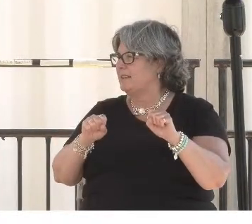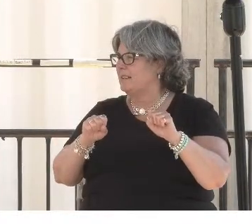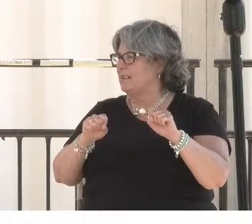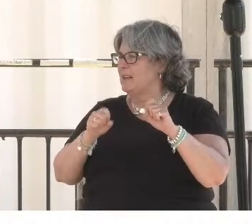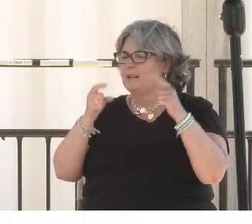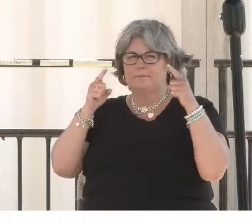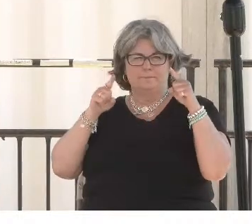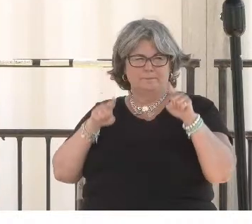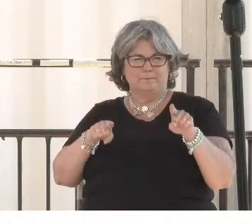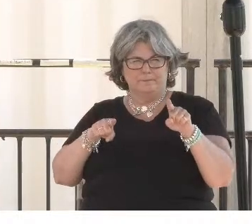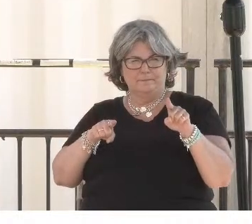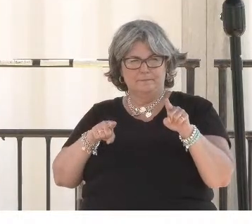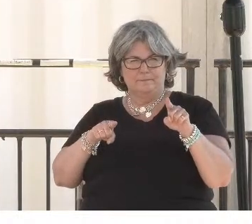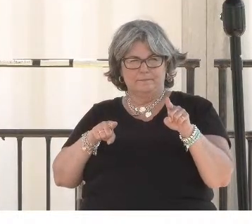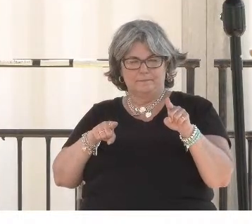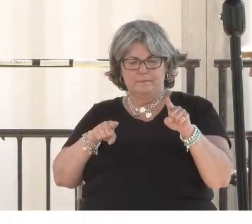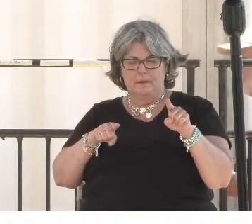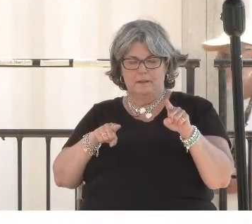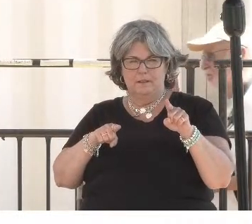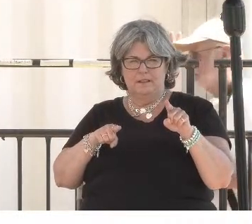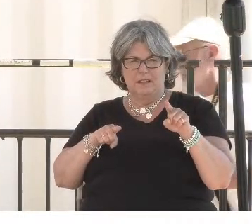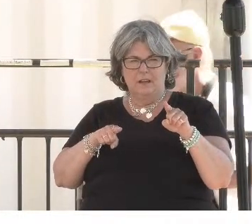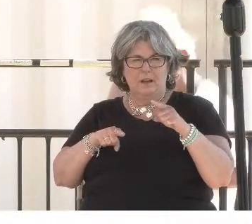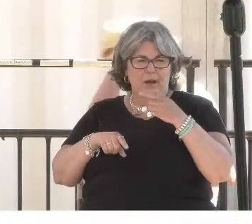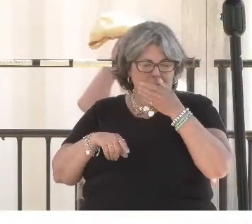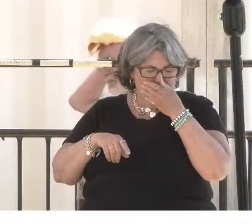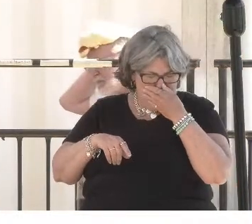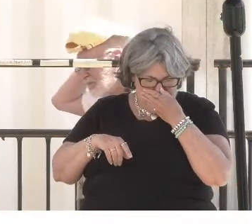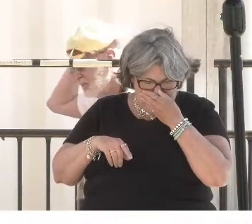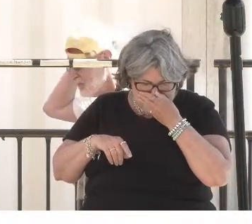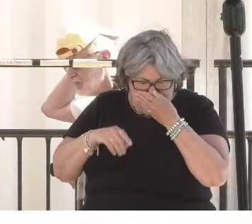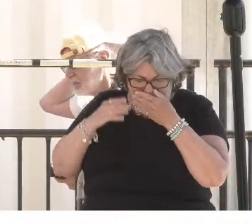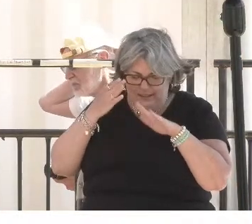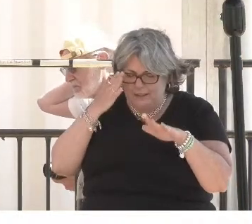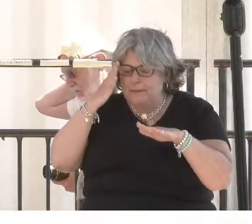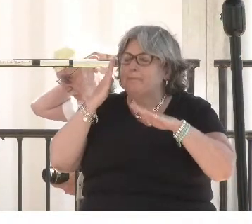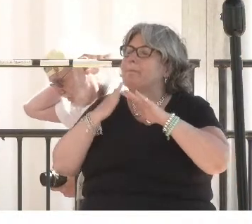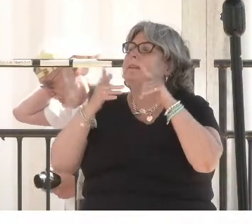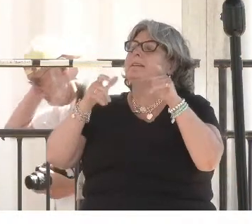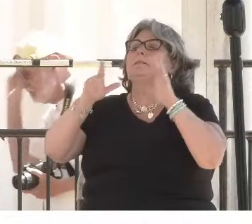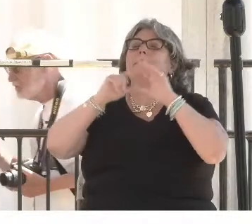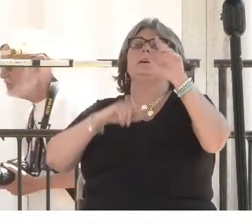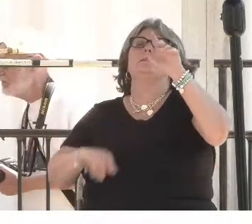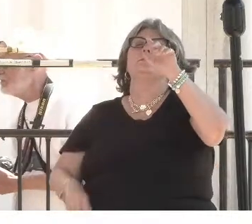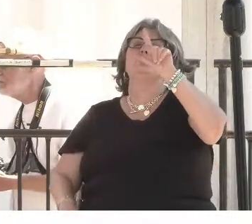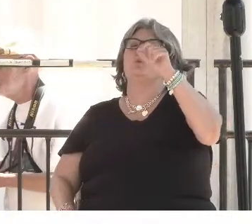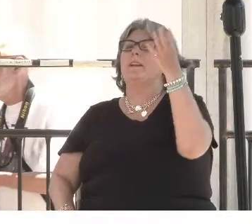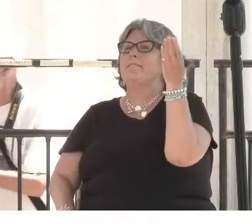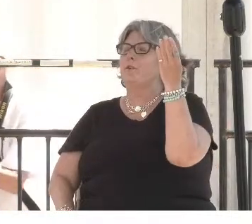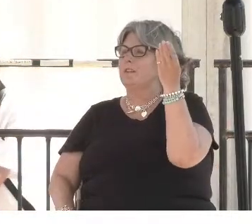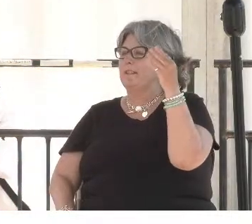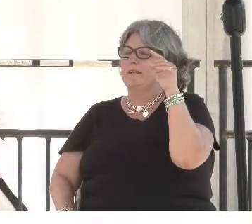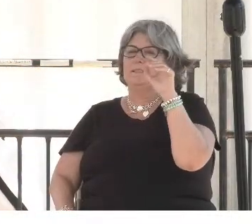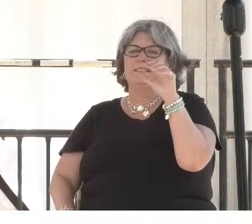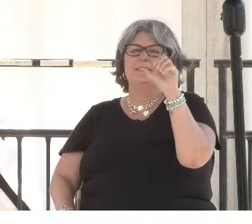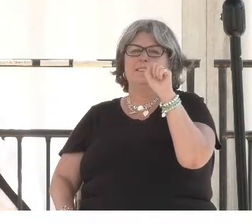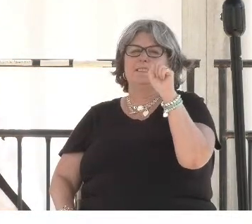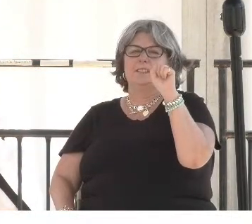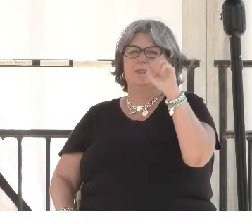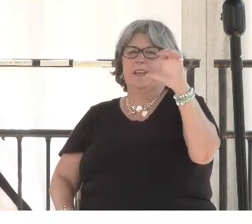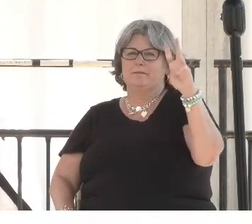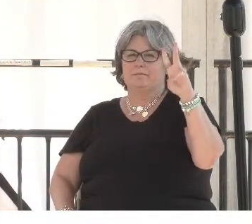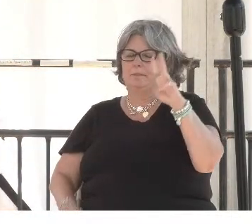up there and the work you're doing. Sure. So excitingly, back in 2014, Sonoma County wine growers made a big